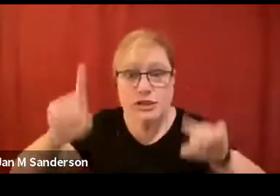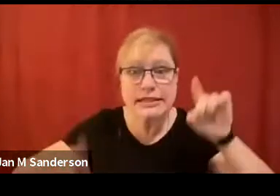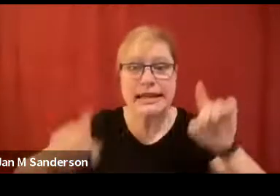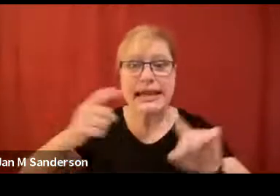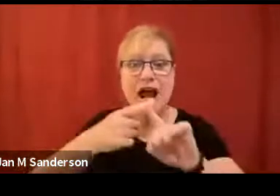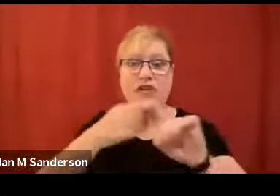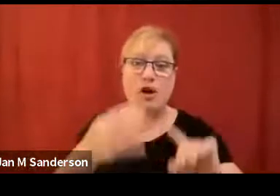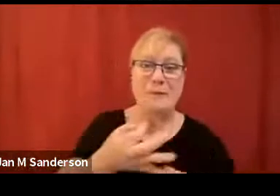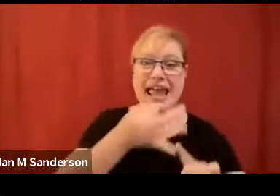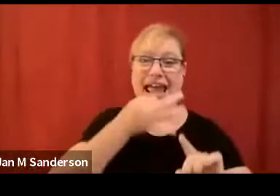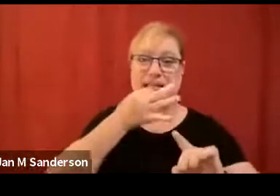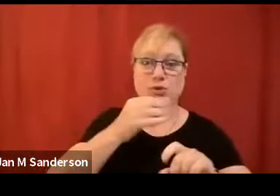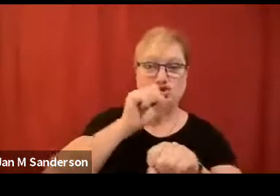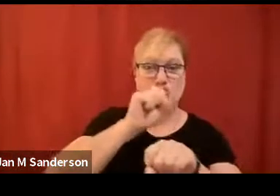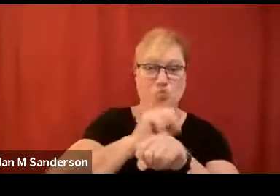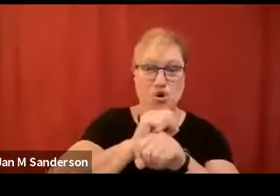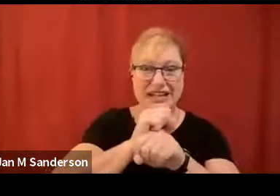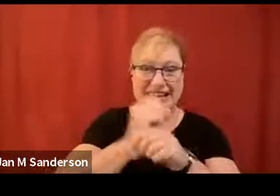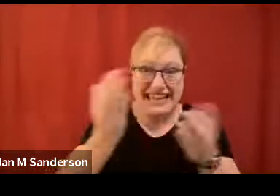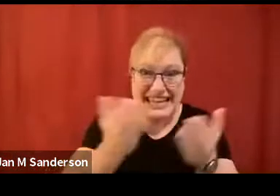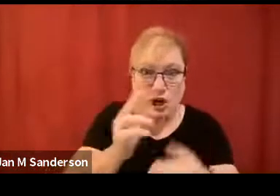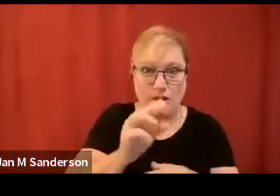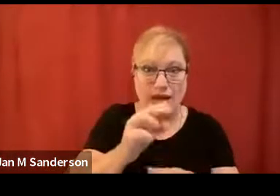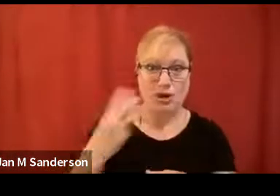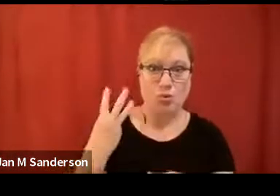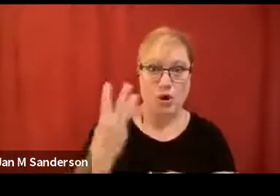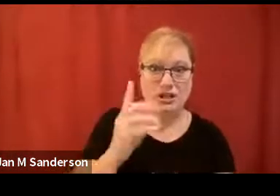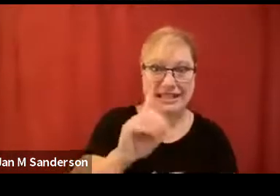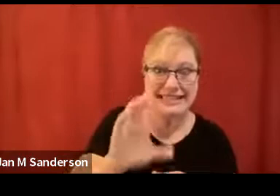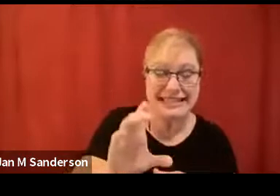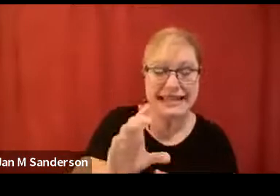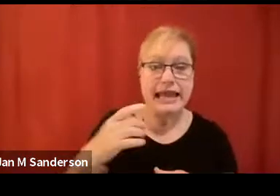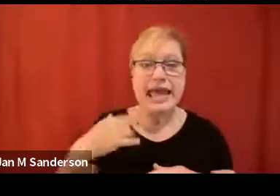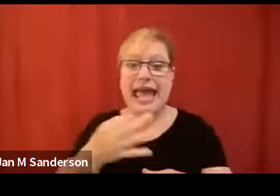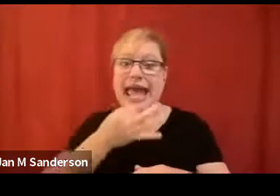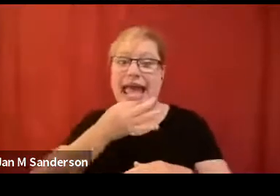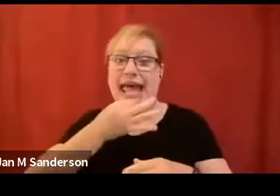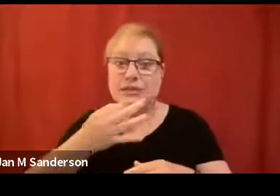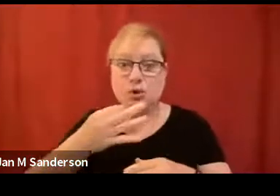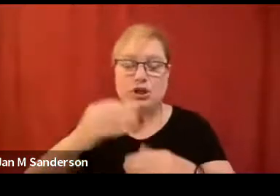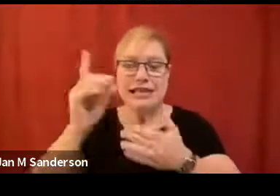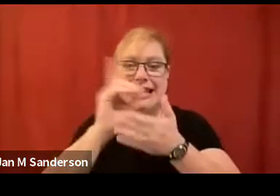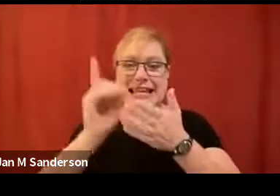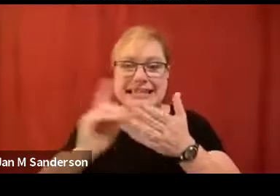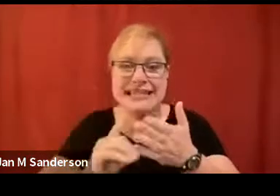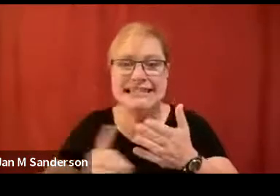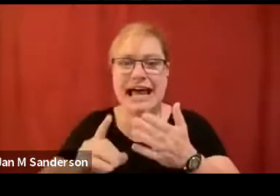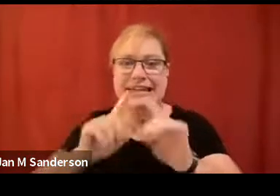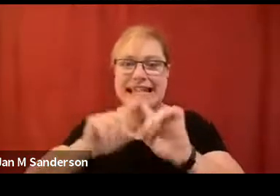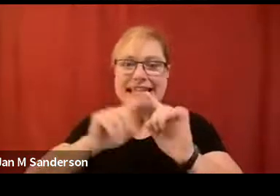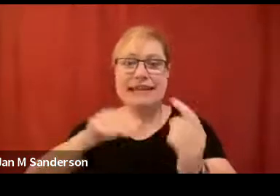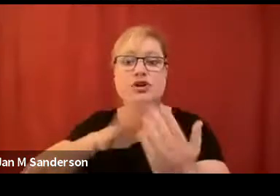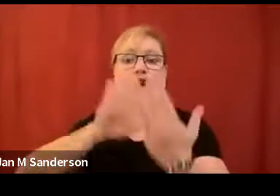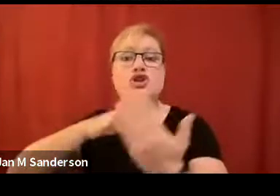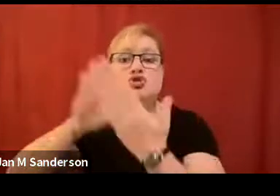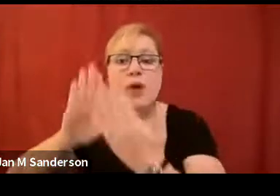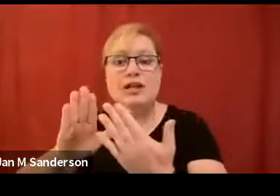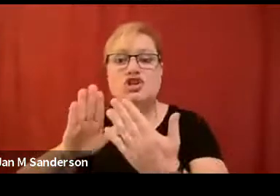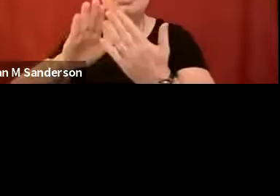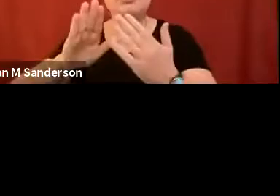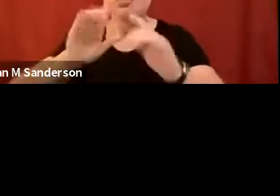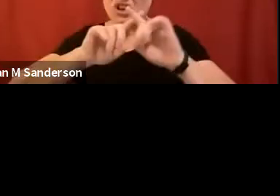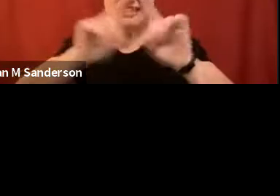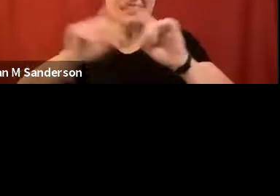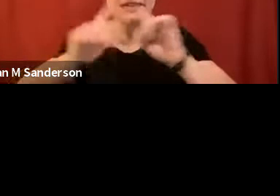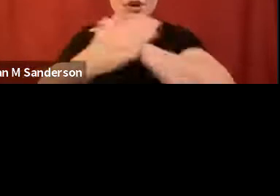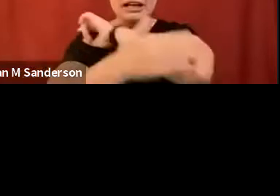working in a school right here in DC to experts designing strategies for girls' education across multiple countries. So I realize your answers